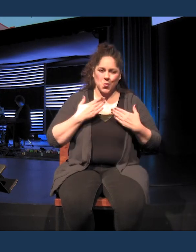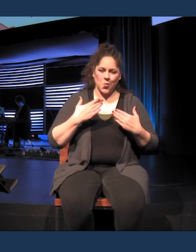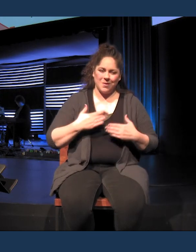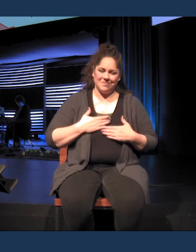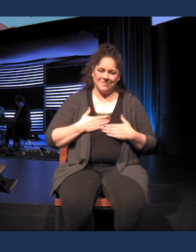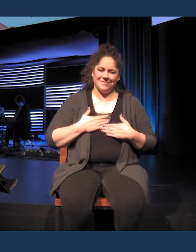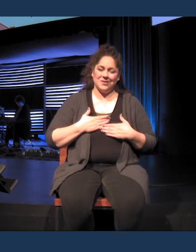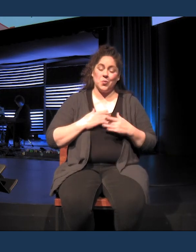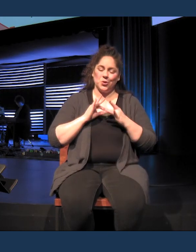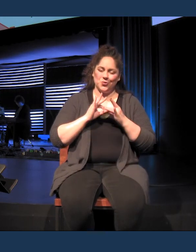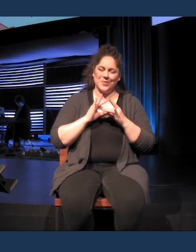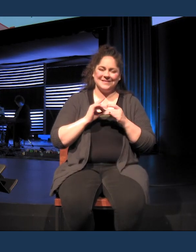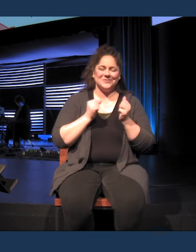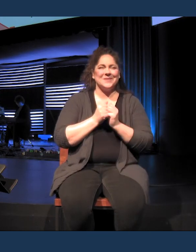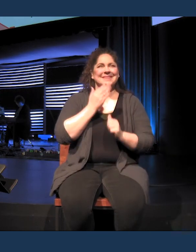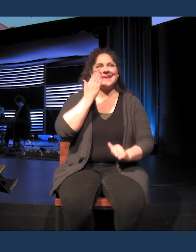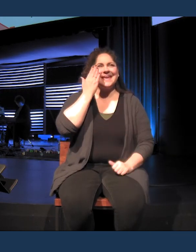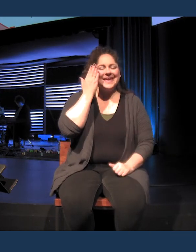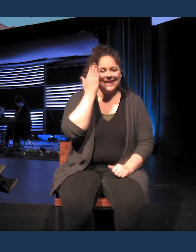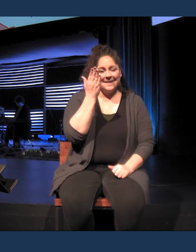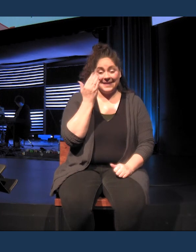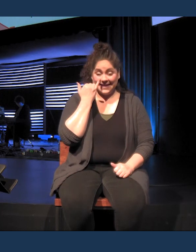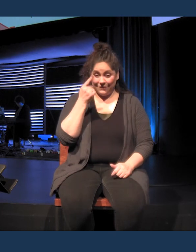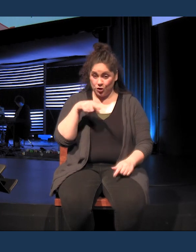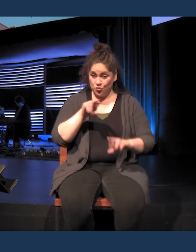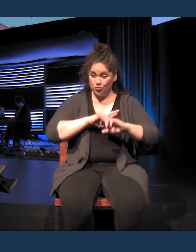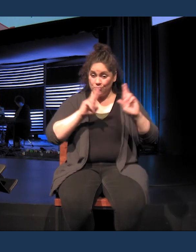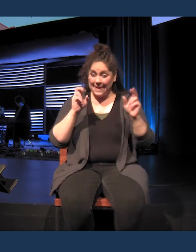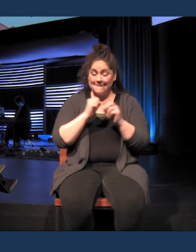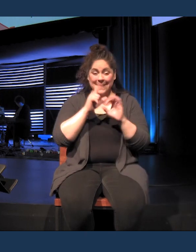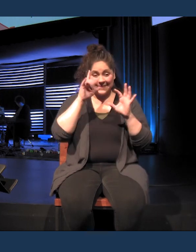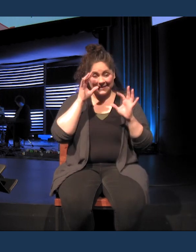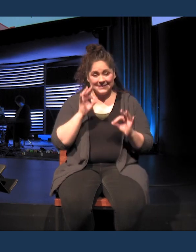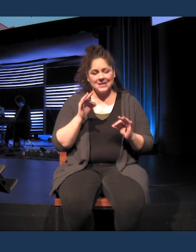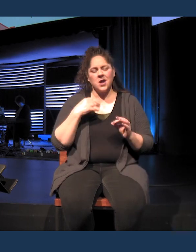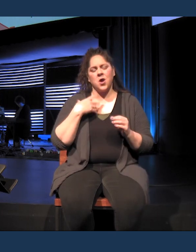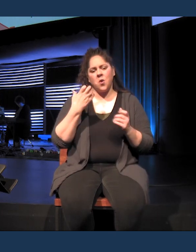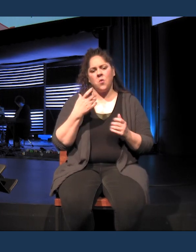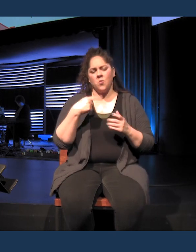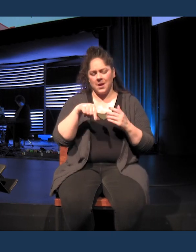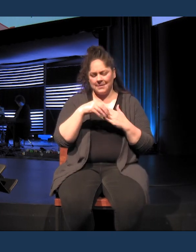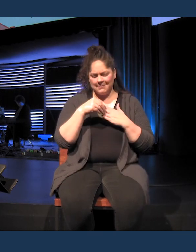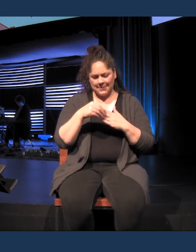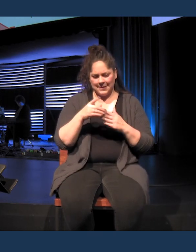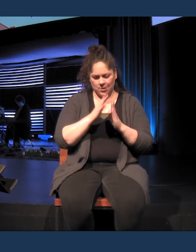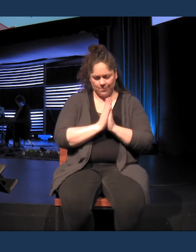in a relationship with him. If you're ready to make that decision today, I wanna lead you in a prayer.